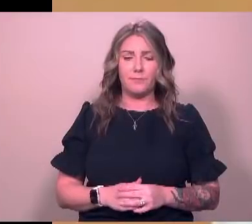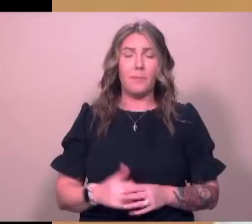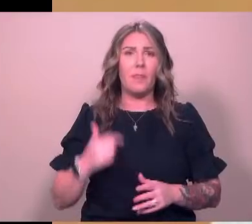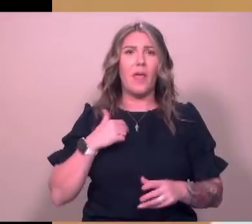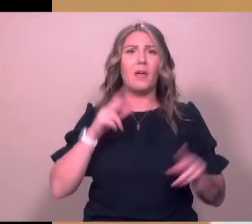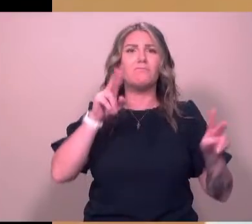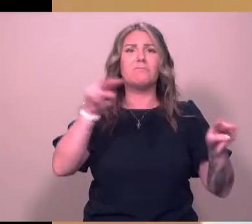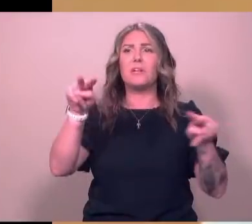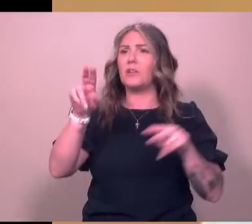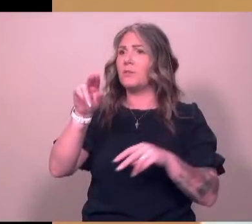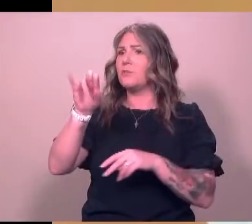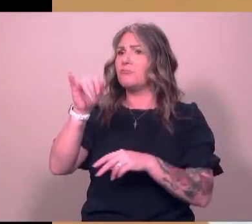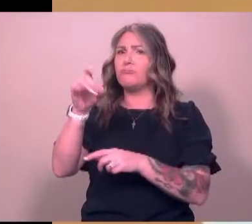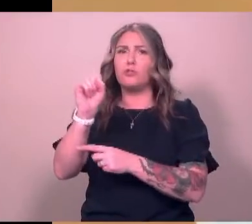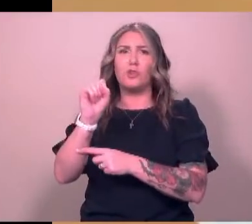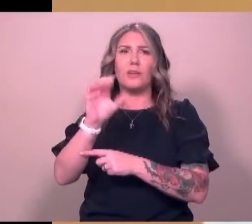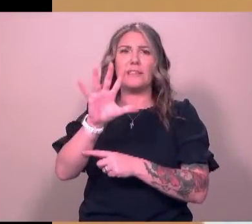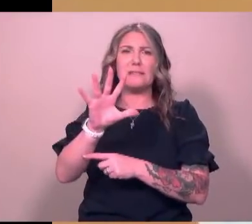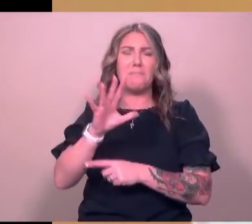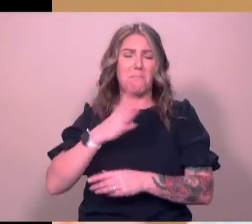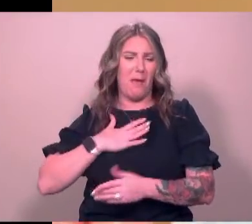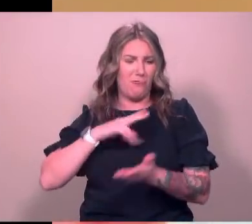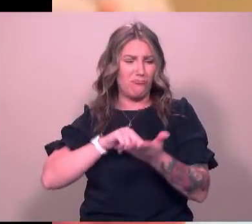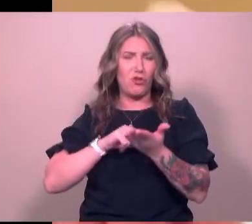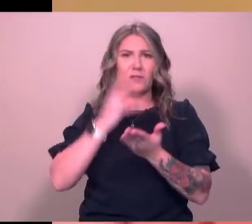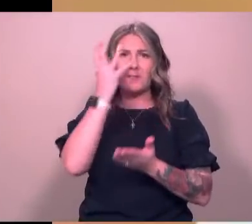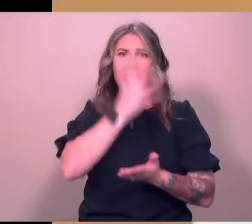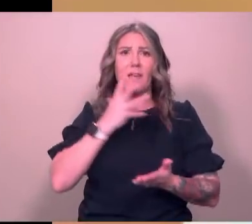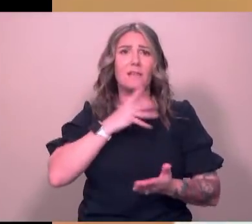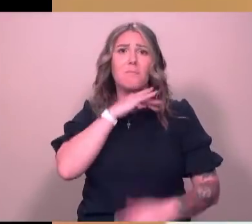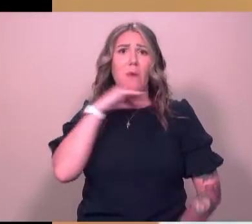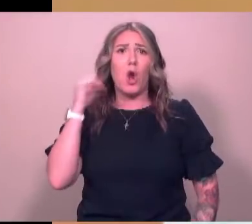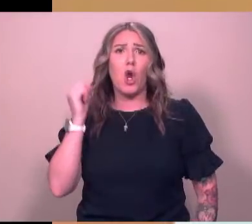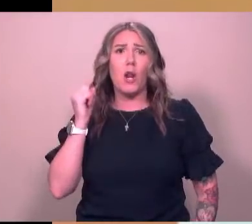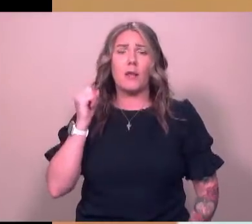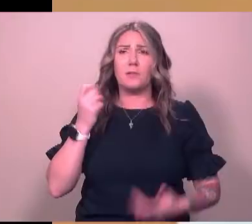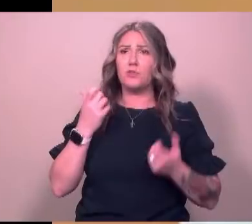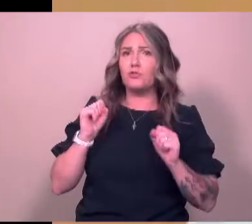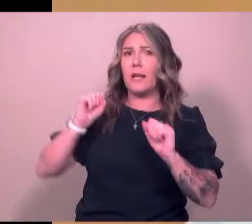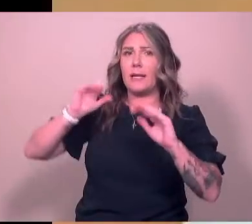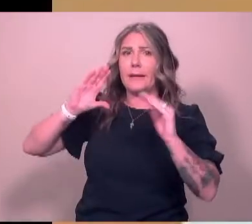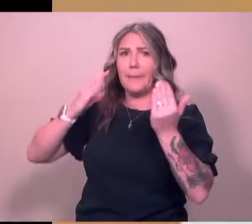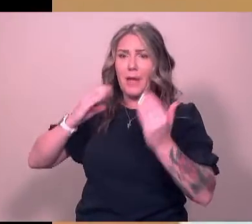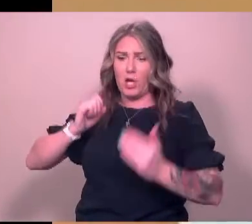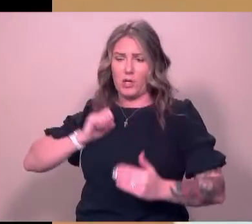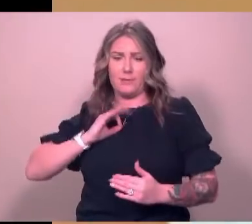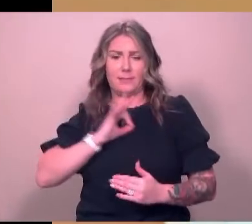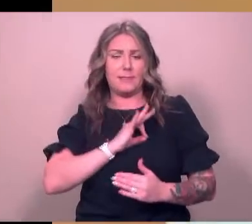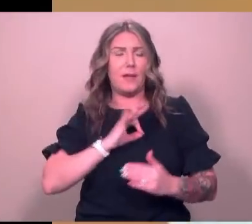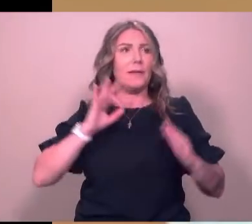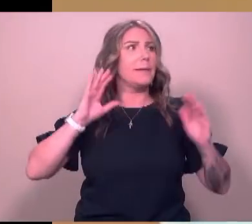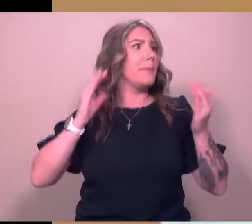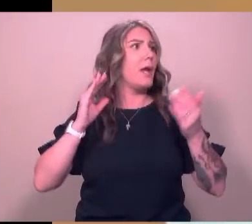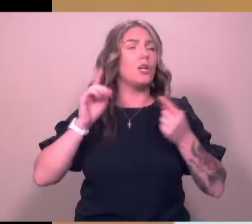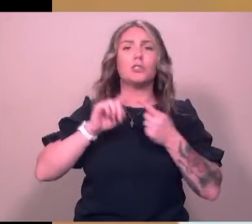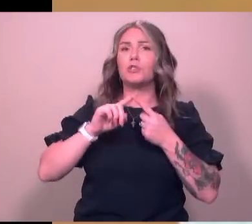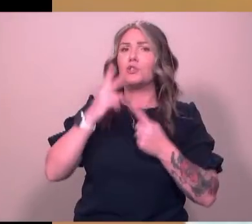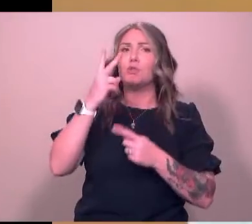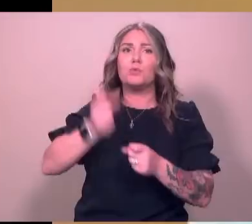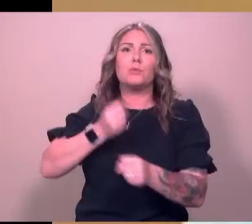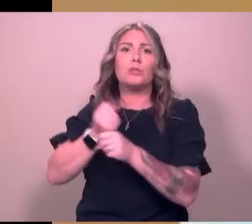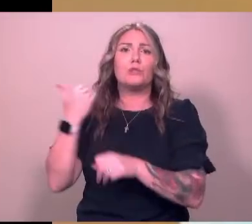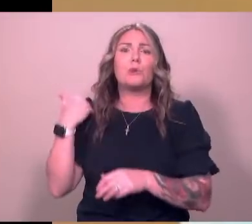look at our nurses' faces. They are burned out. So to try to compare our staffing today to 2 years